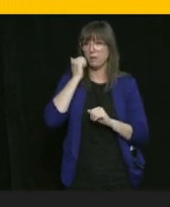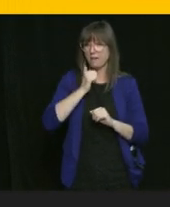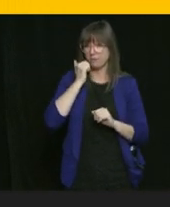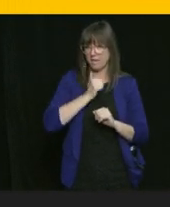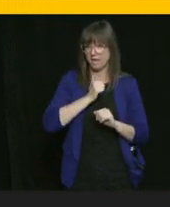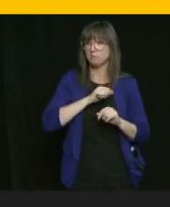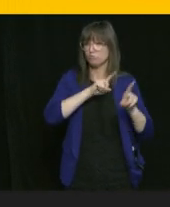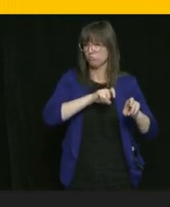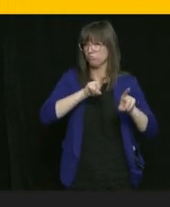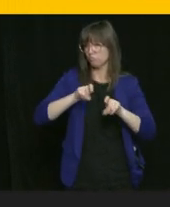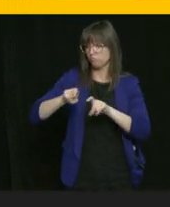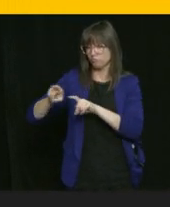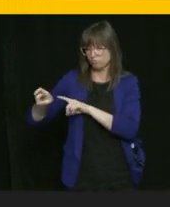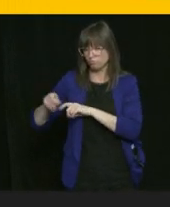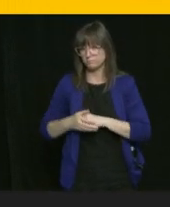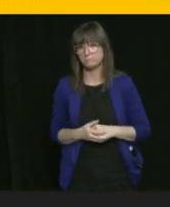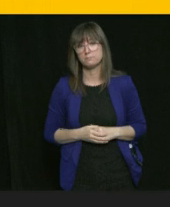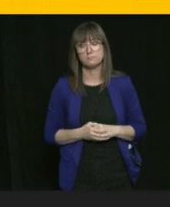tested daily.